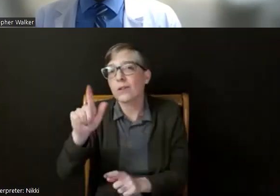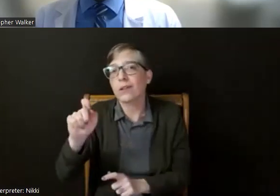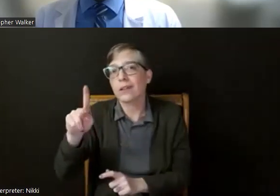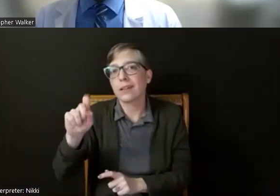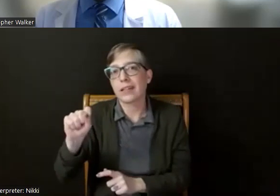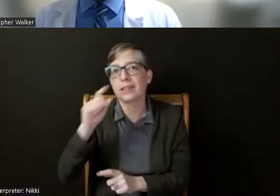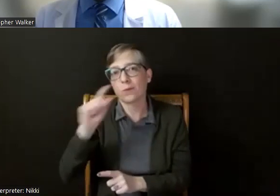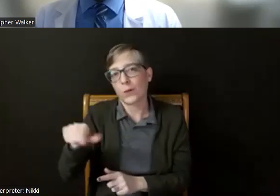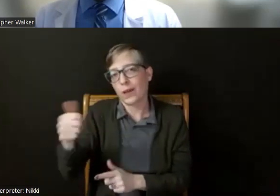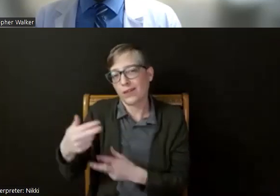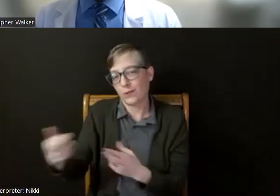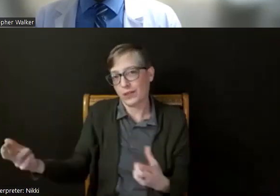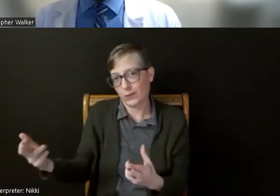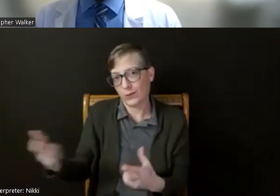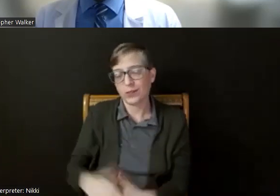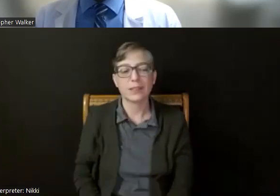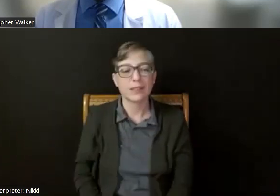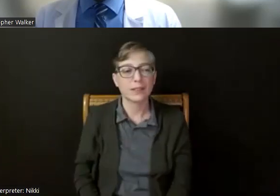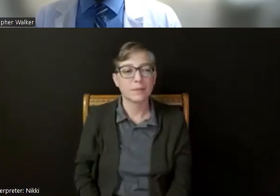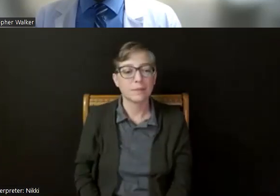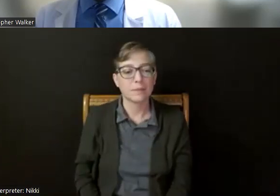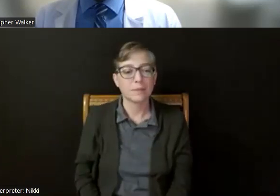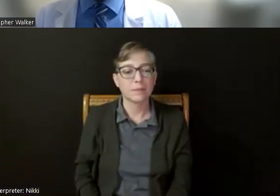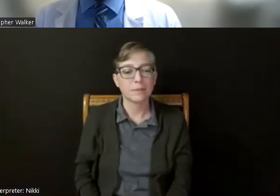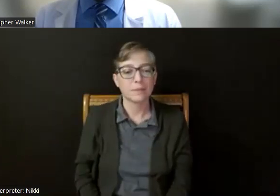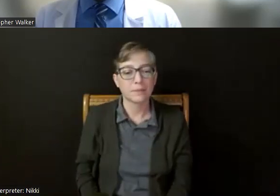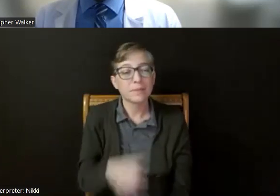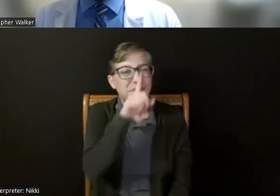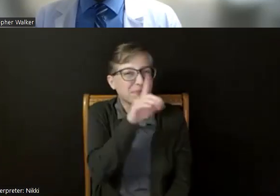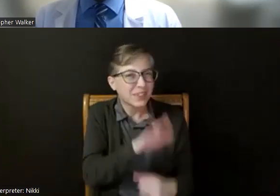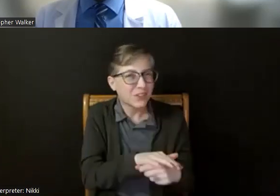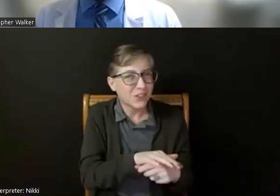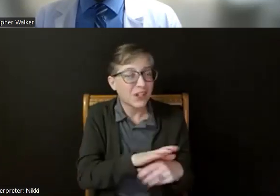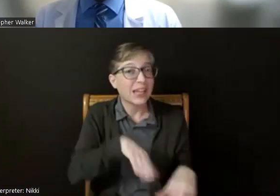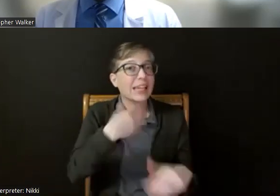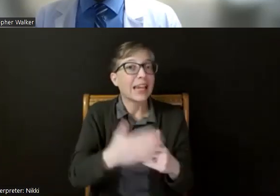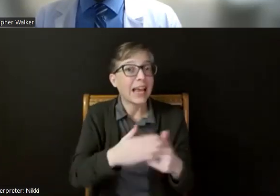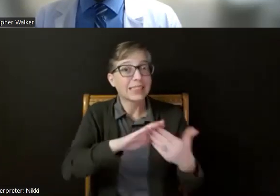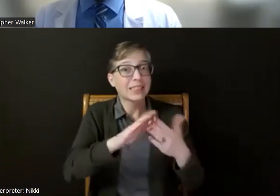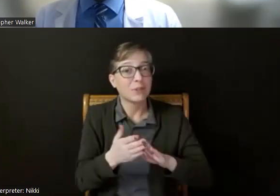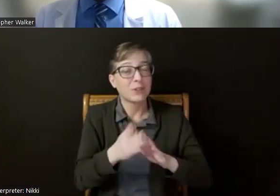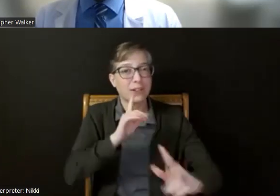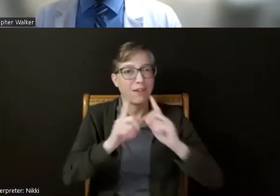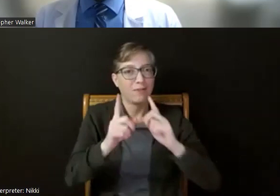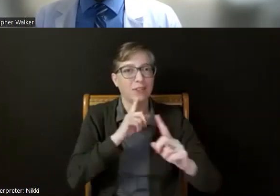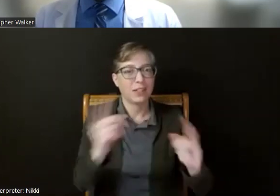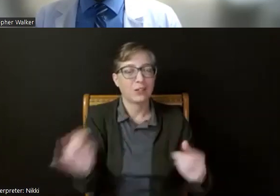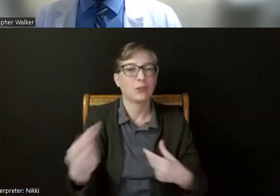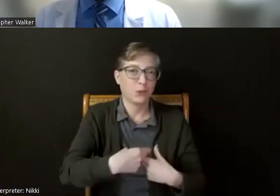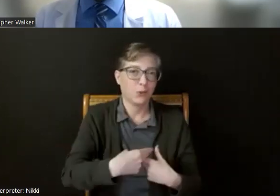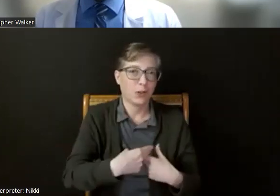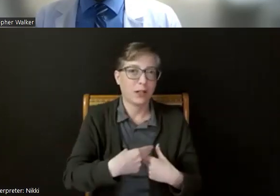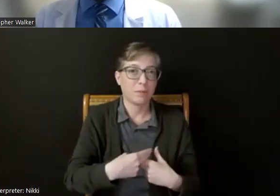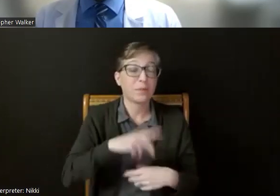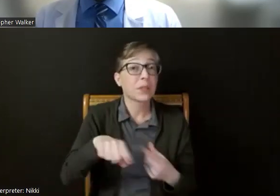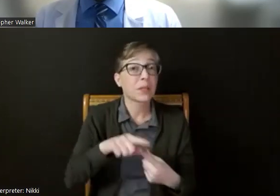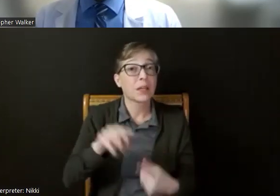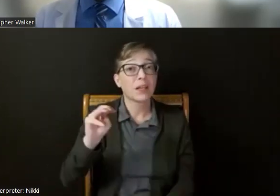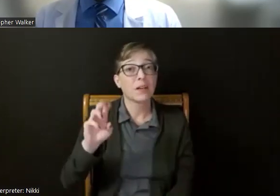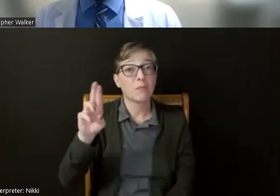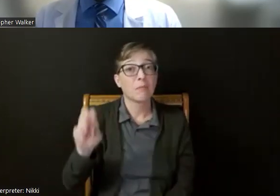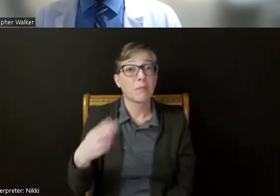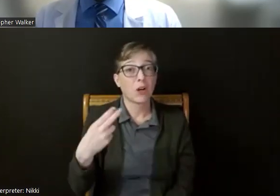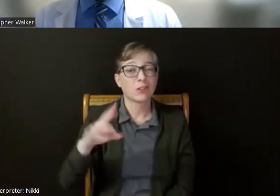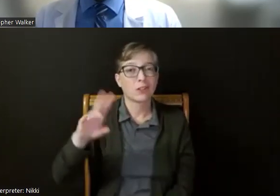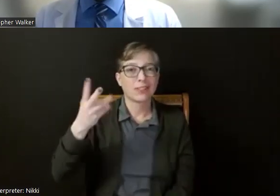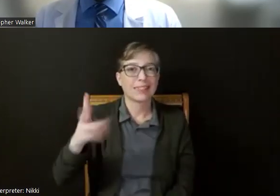throughout the region. And make sure that you join us for our next community conversation on March 16th at noon, where we'll